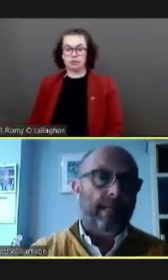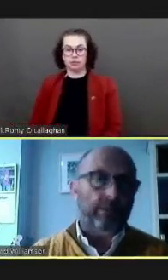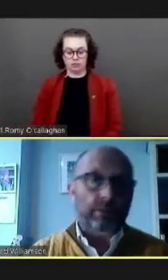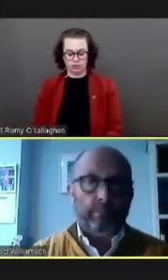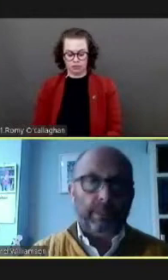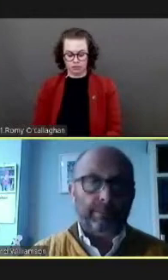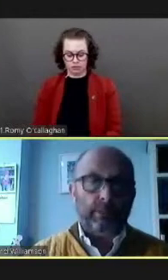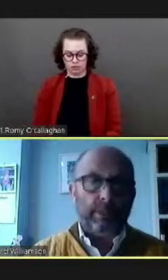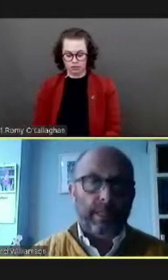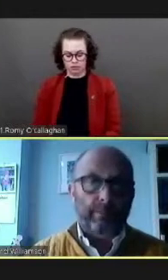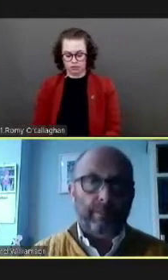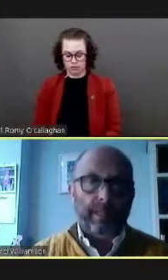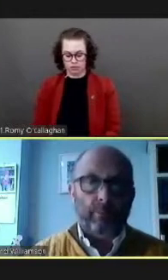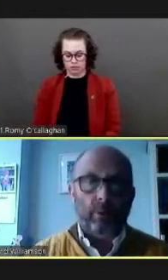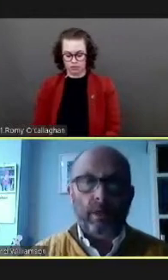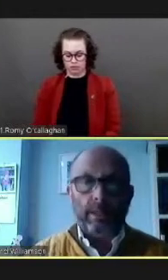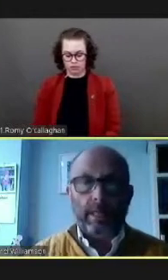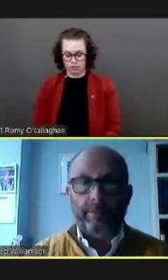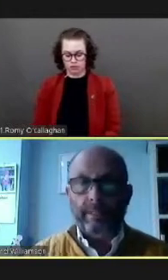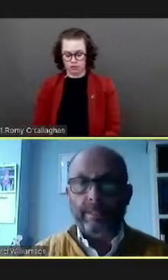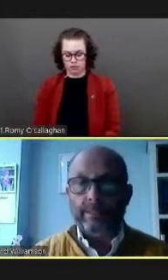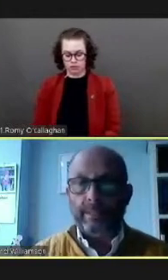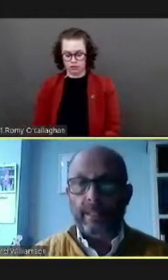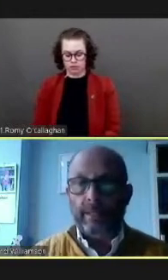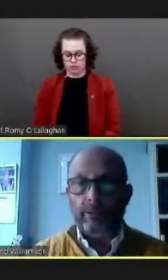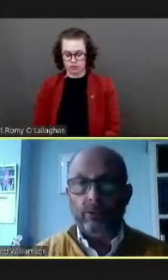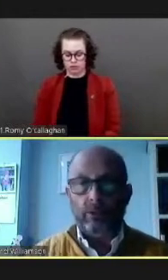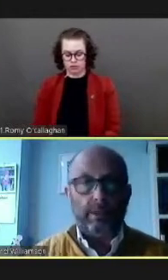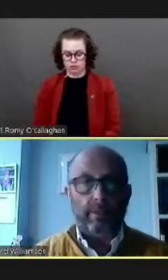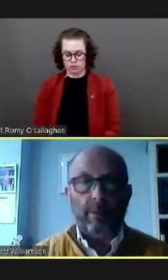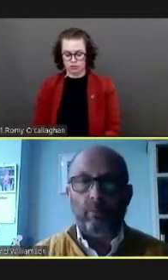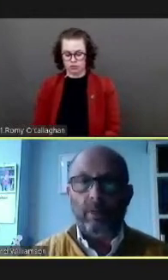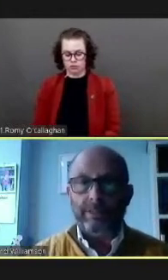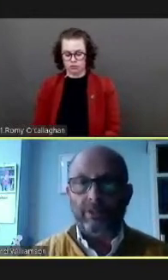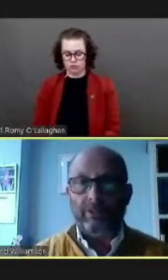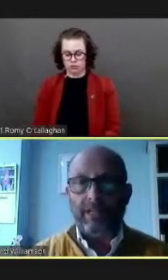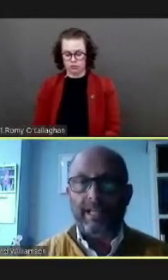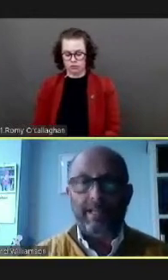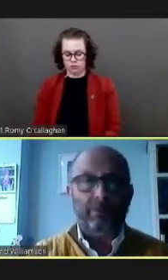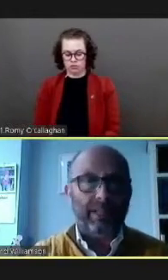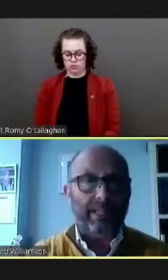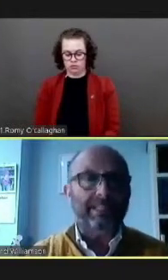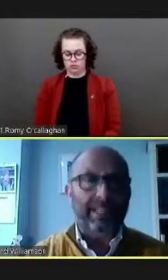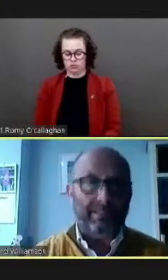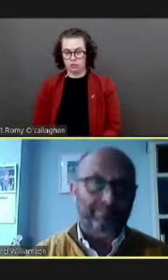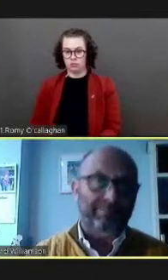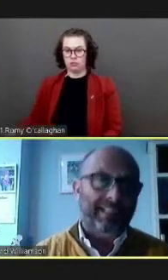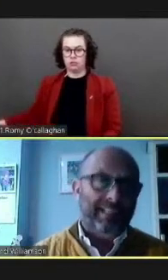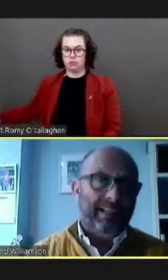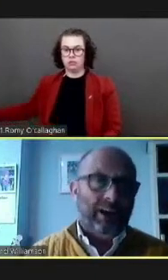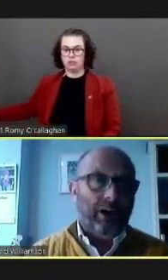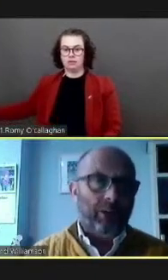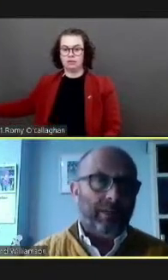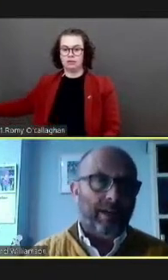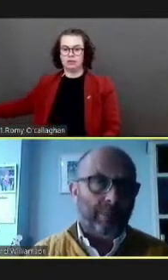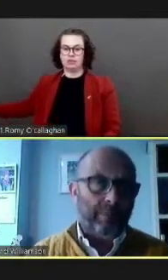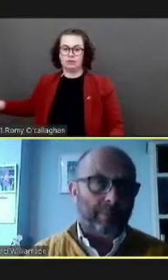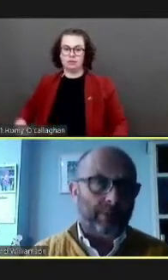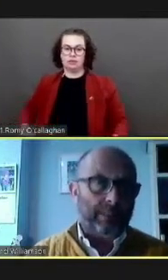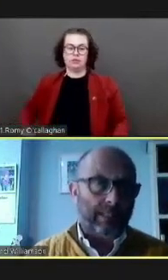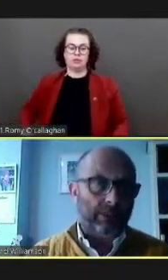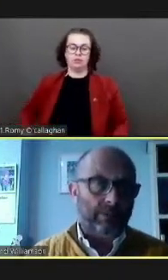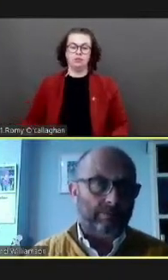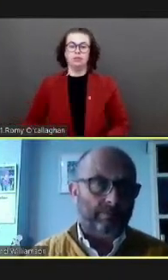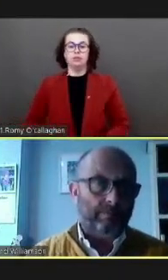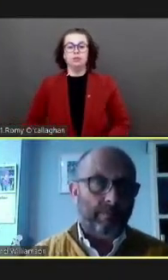And the values and principles that underpin our work, and these come up once on the click, I'm afraid, yeah, are that we have